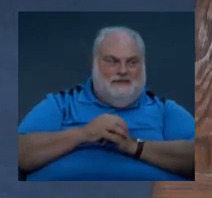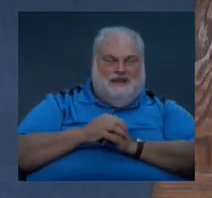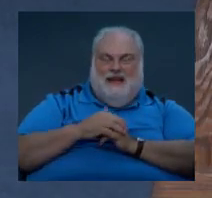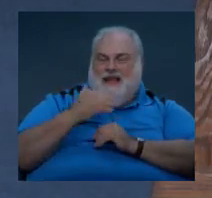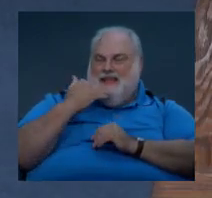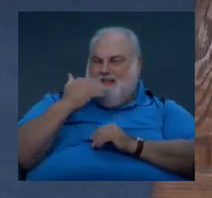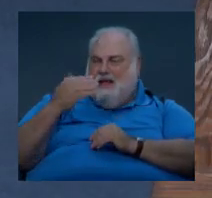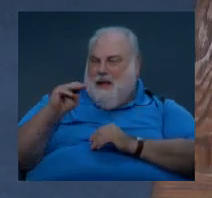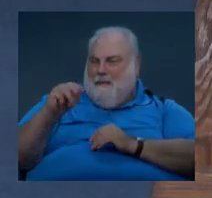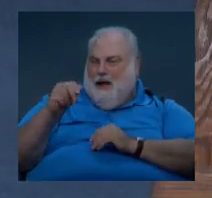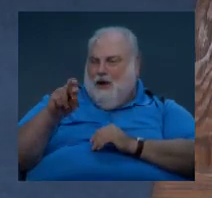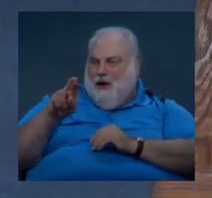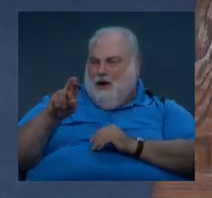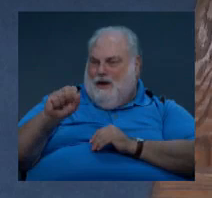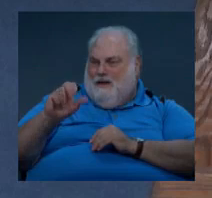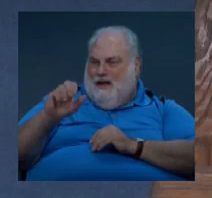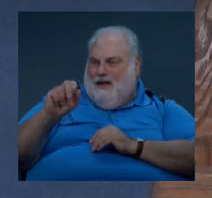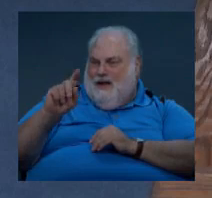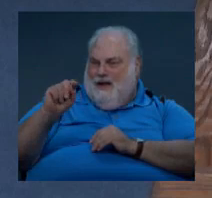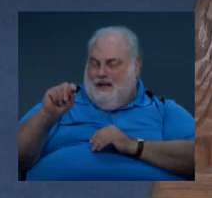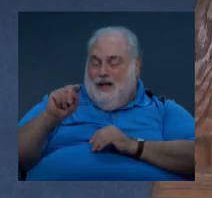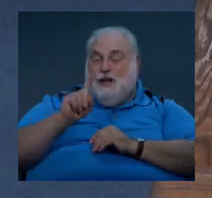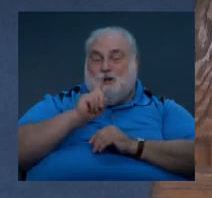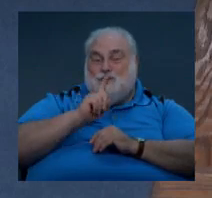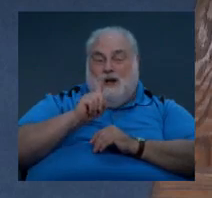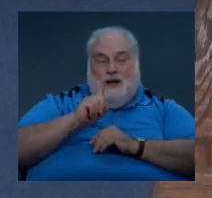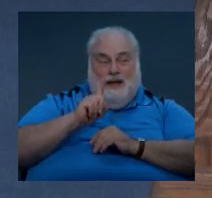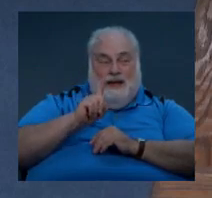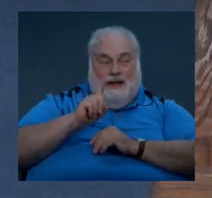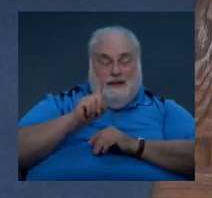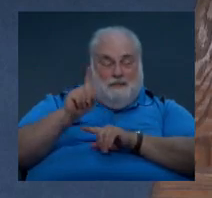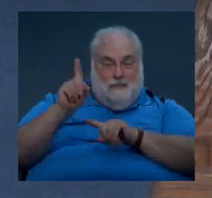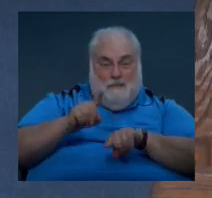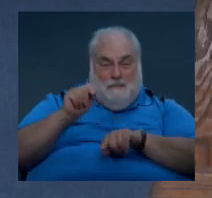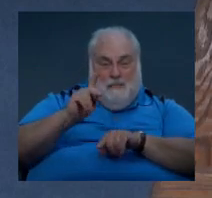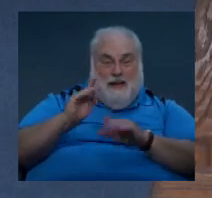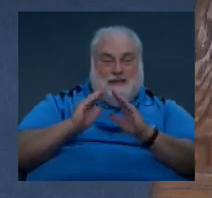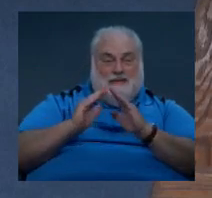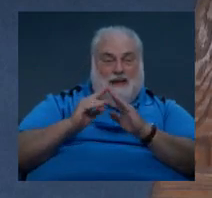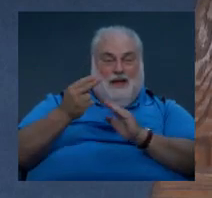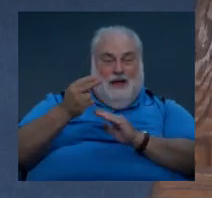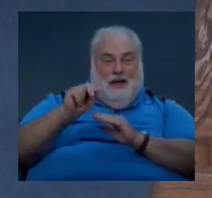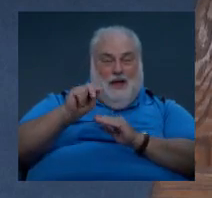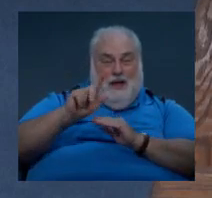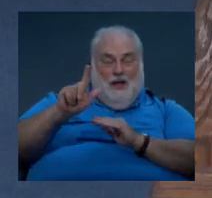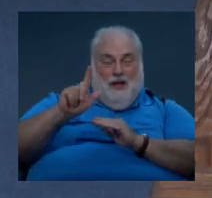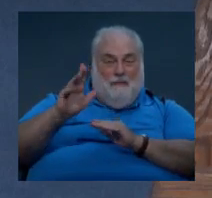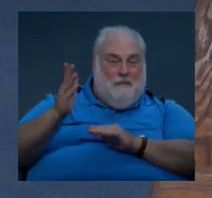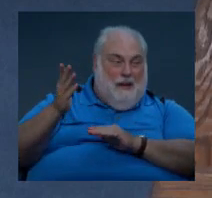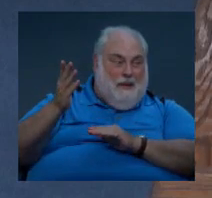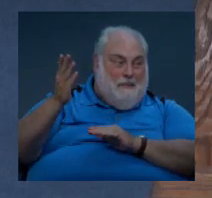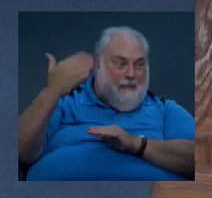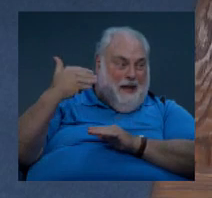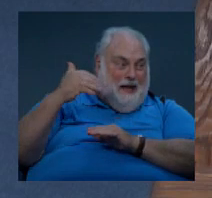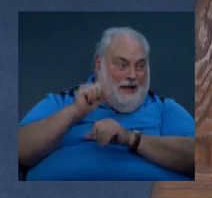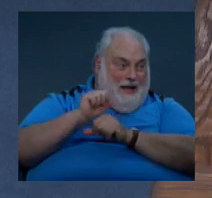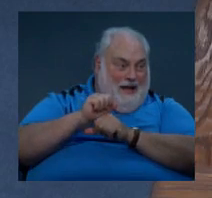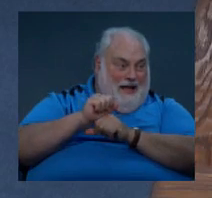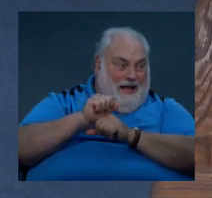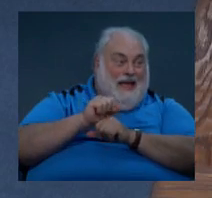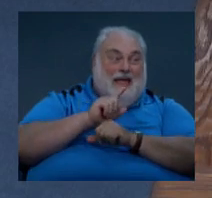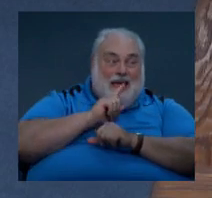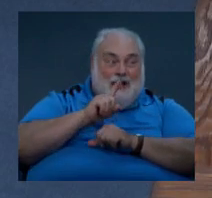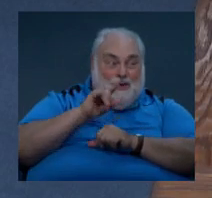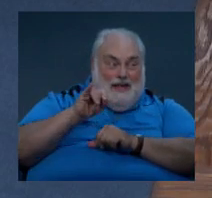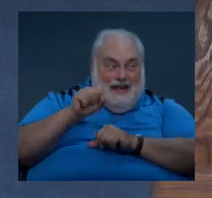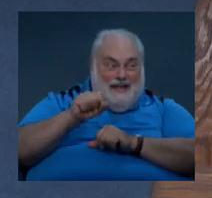Well, thank you, Mayor Scott. It is a pleasure to be back in City Hall. My pass didn't work, so I had to come in the front door. Is or is